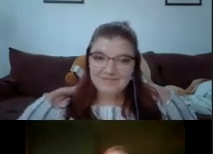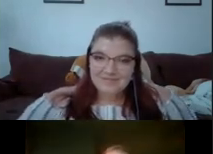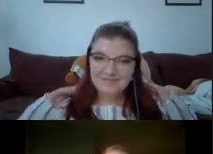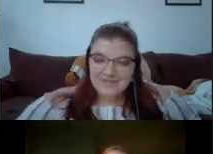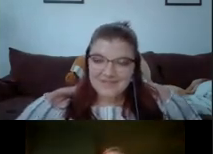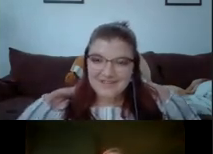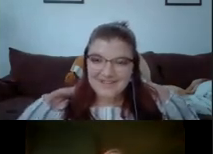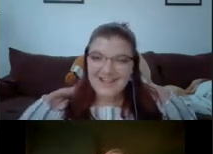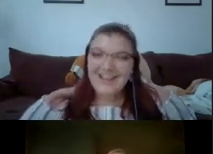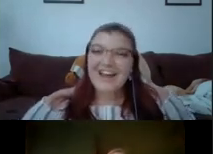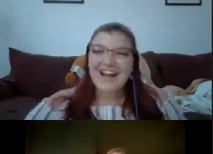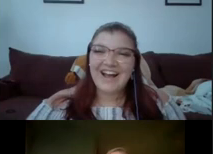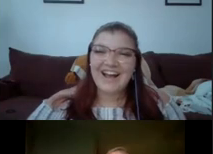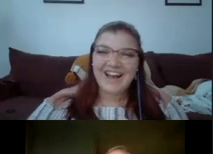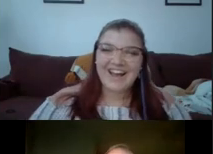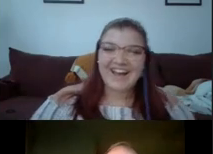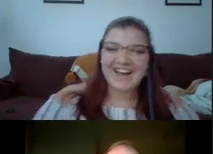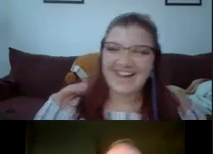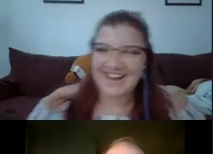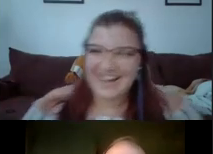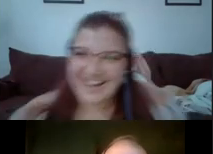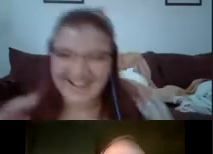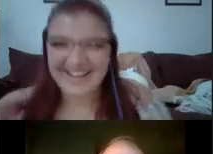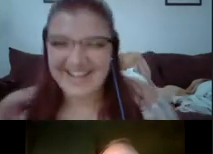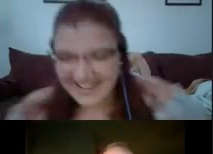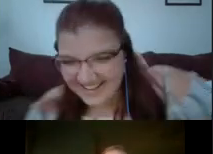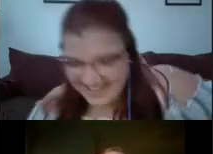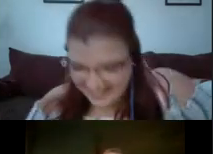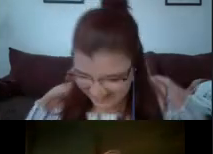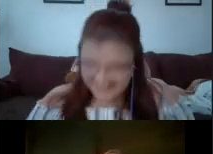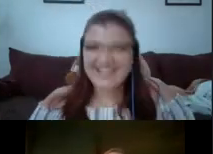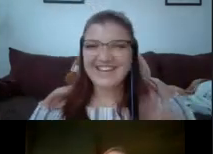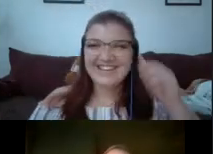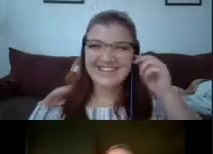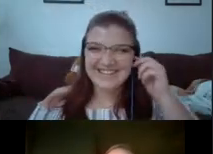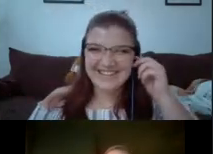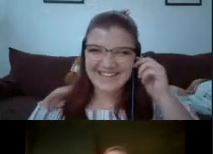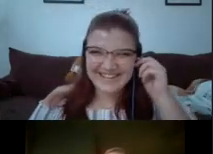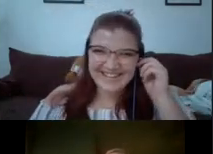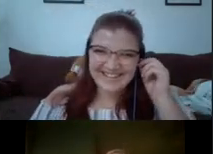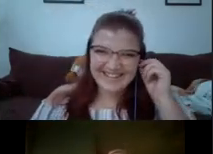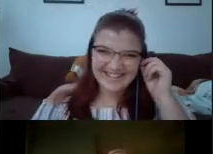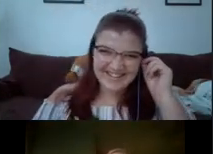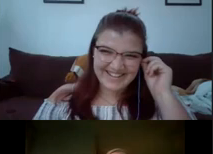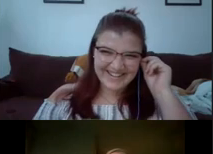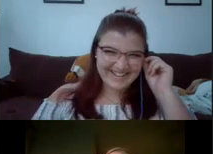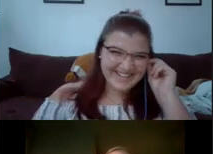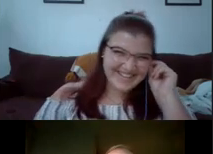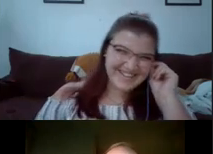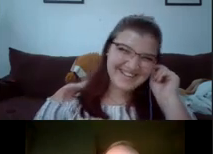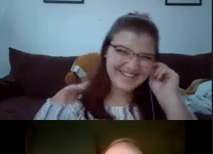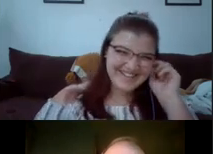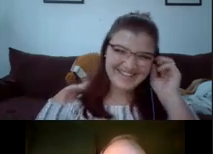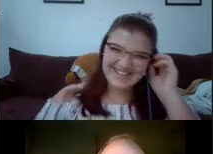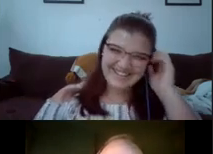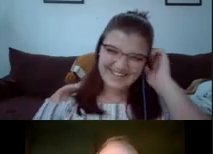at that. There's a perfect correlation between me and more than doubling the enrollment. It was great for those of us who'd